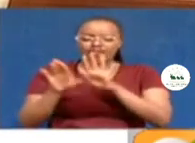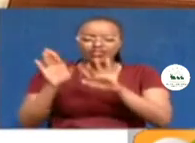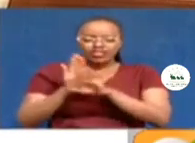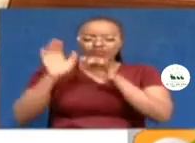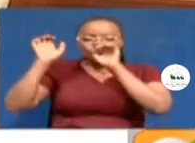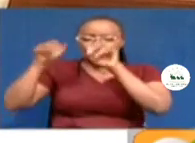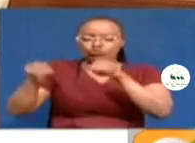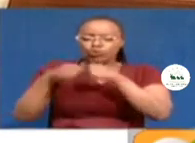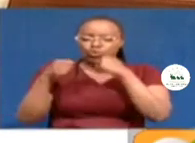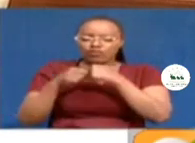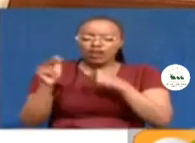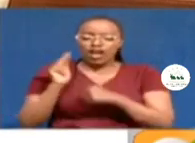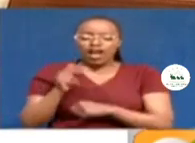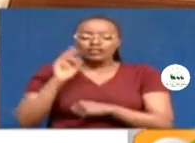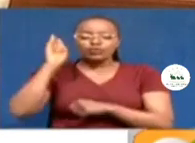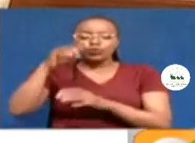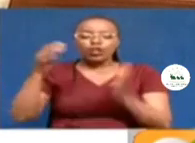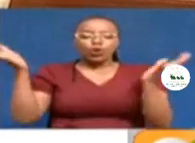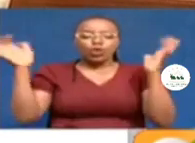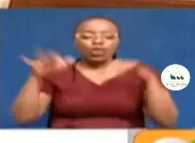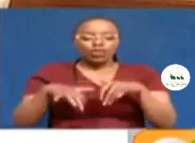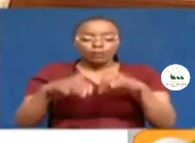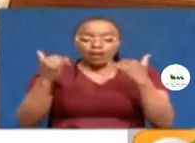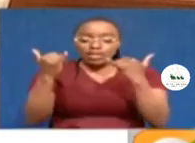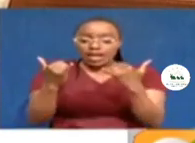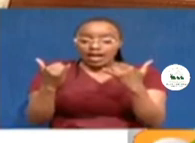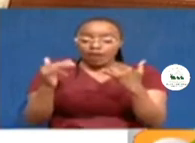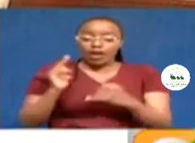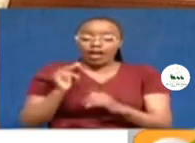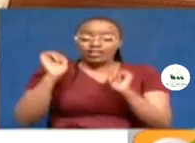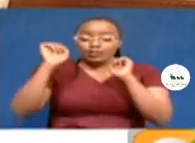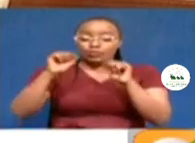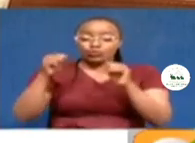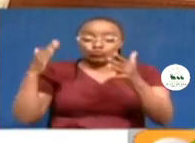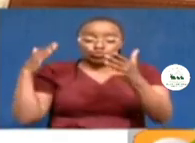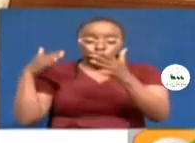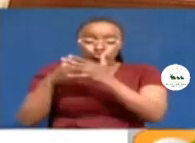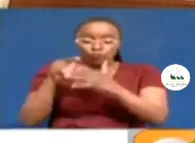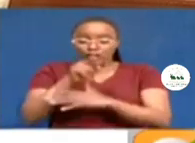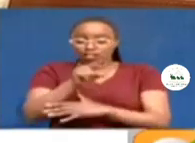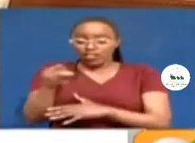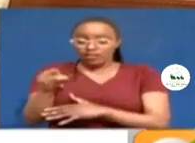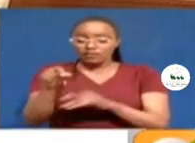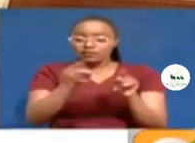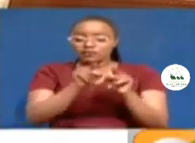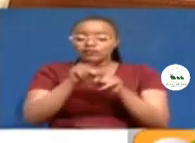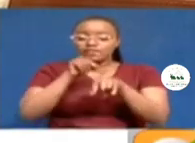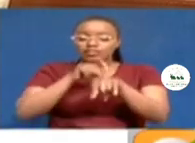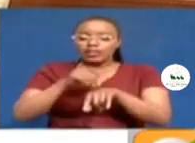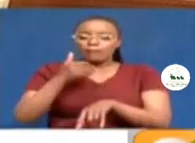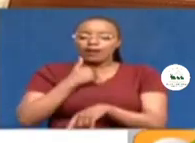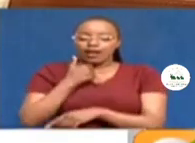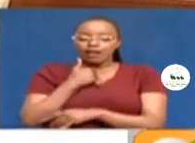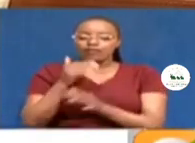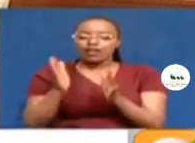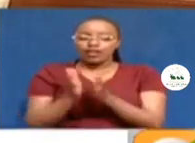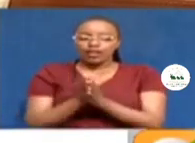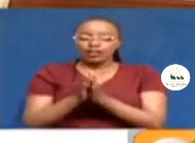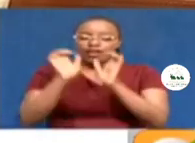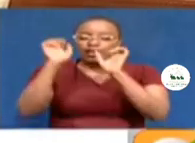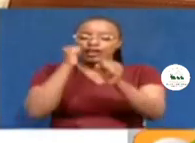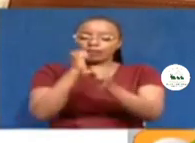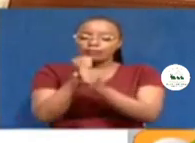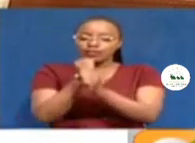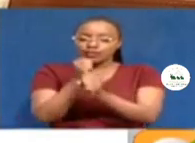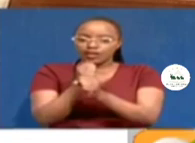us will drown. It is now that we can stop them. There is time, and it can be